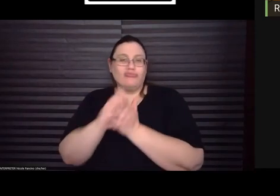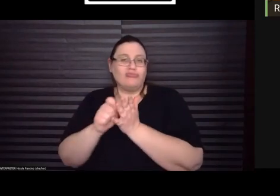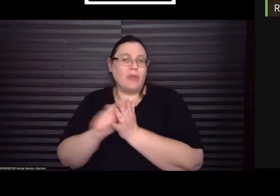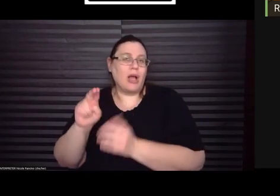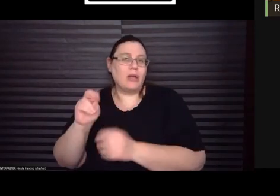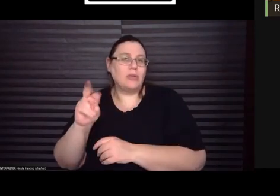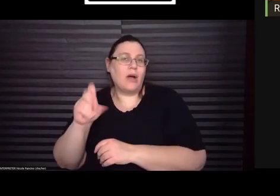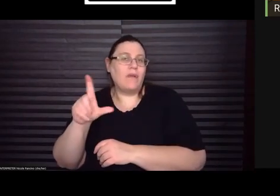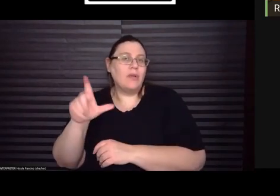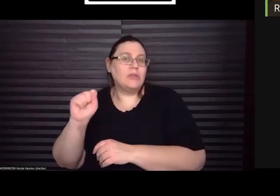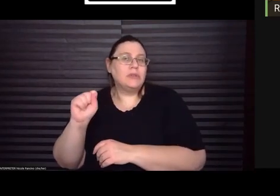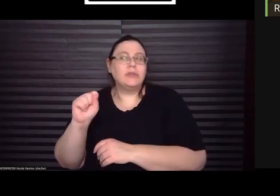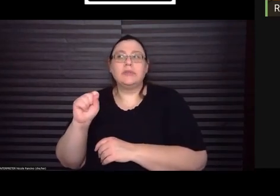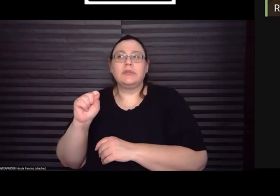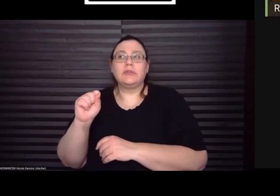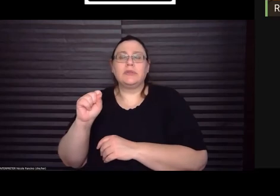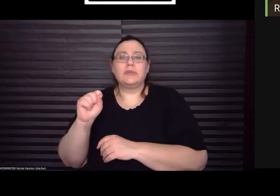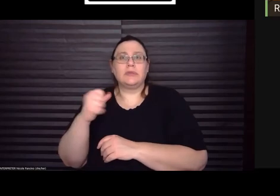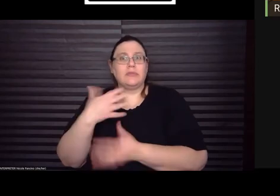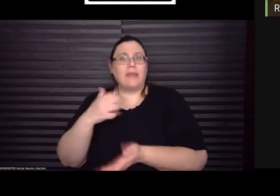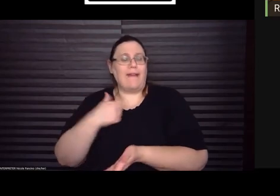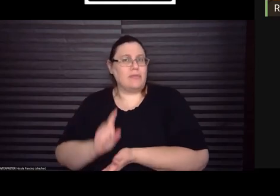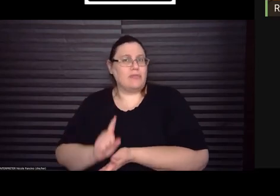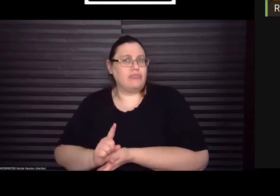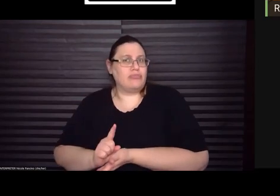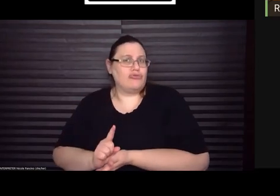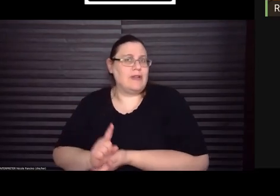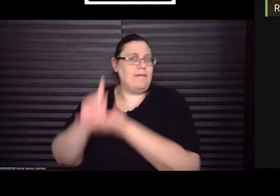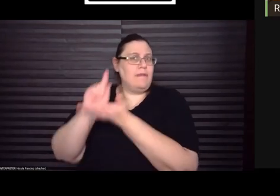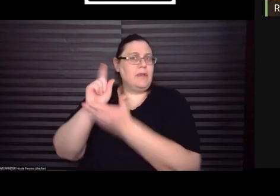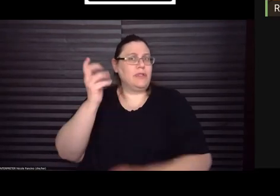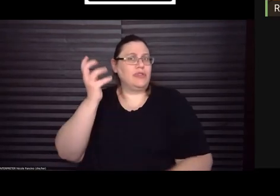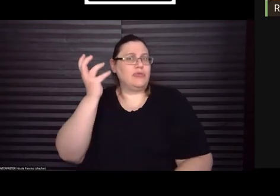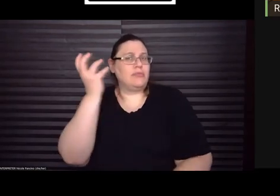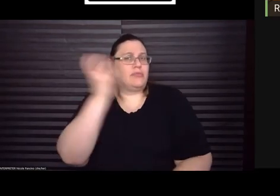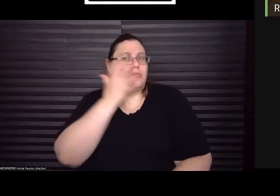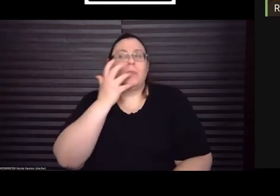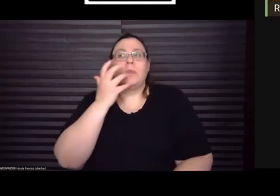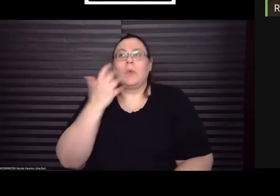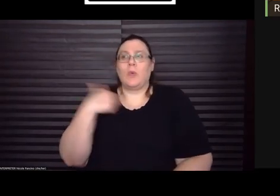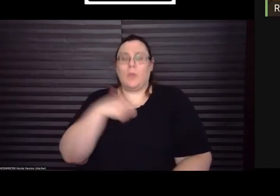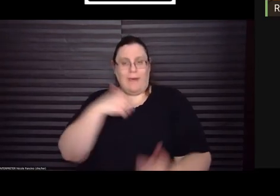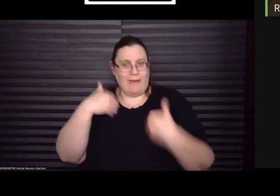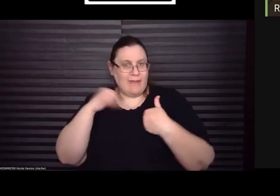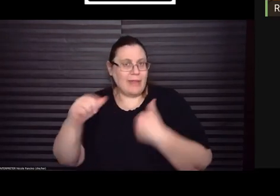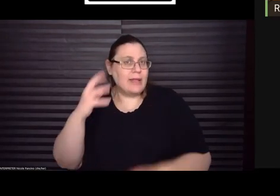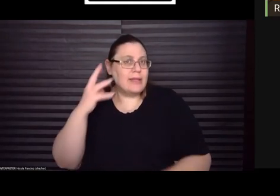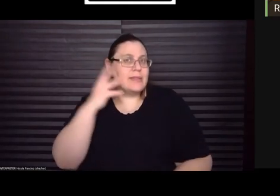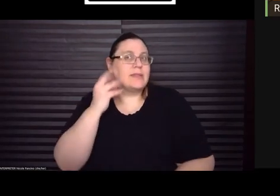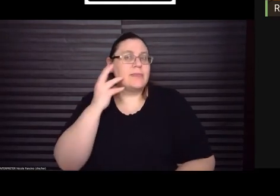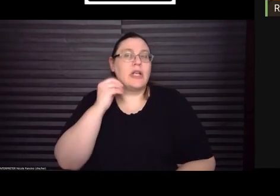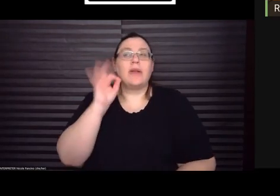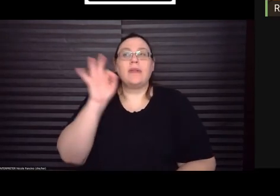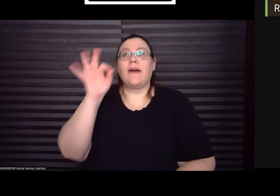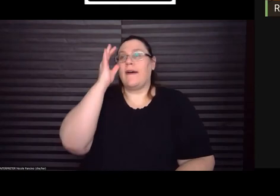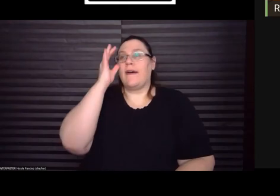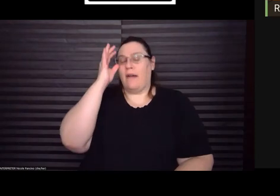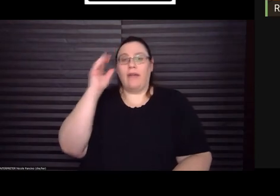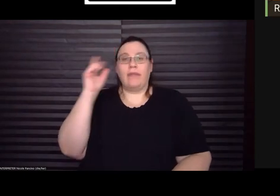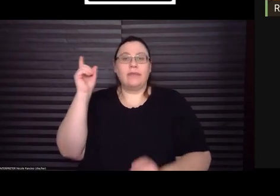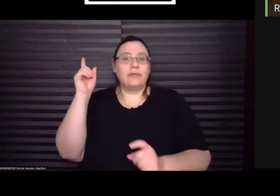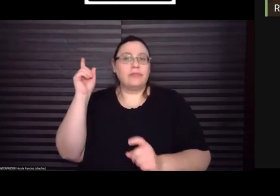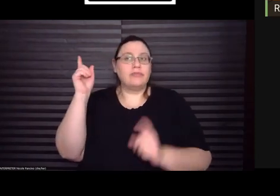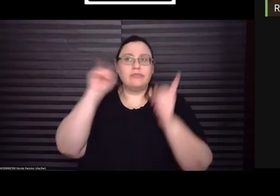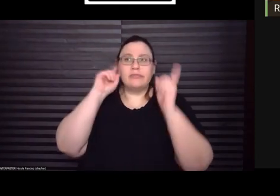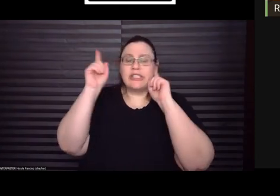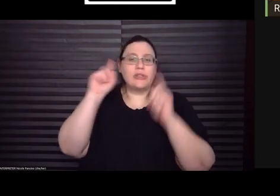novelists are in this like really privileged position, you know, where, you know, we have this experience of